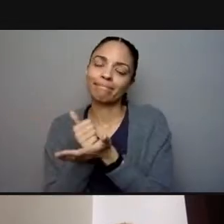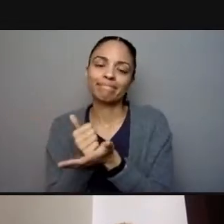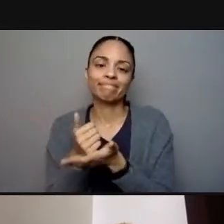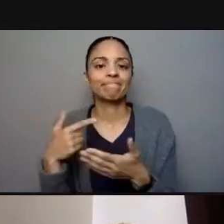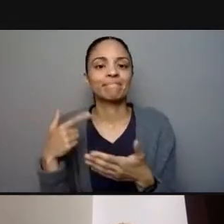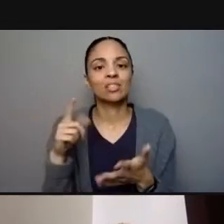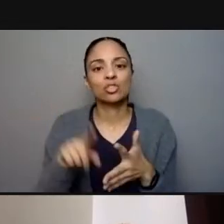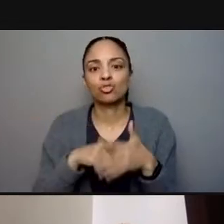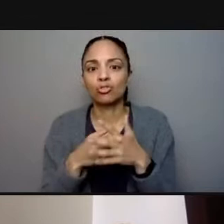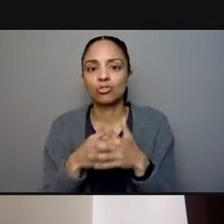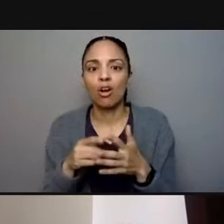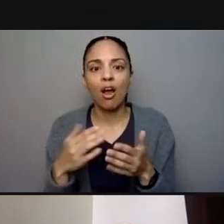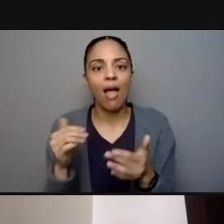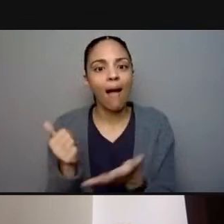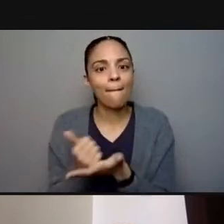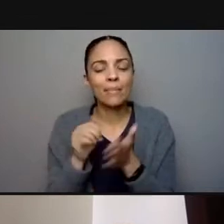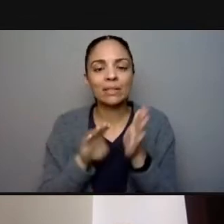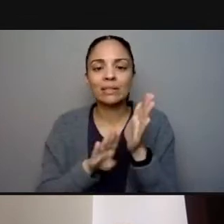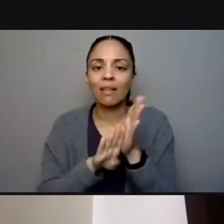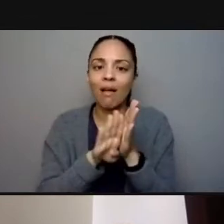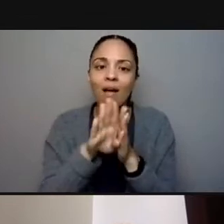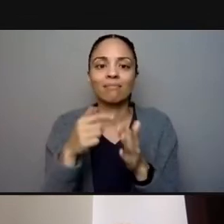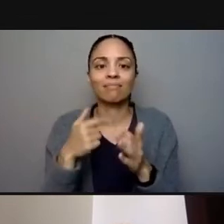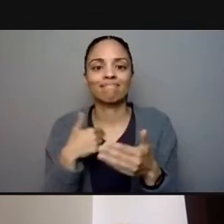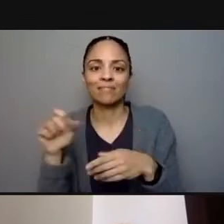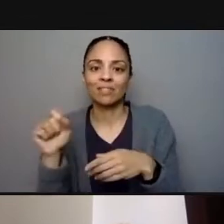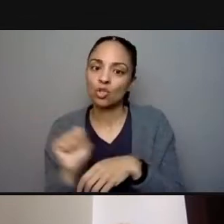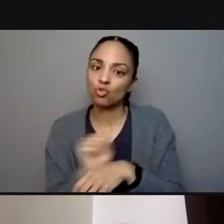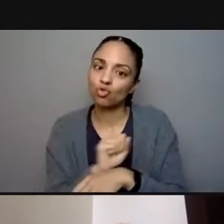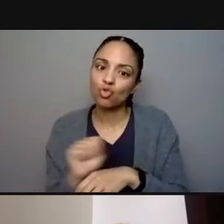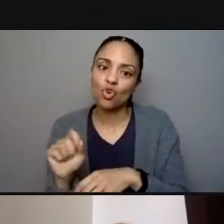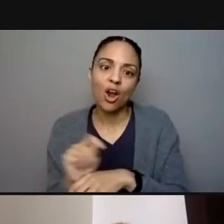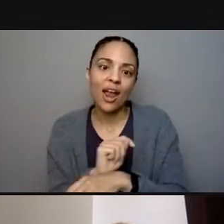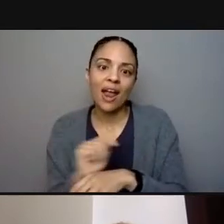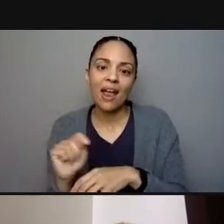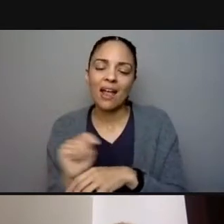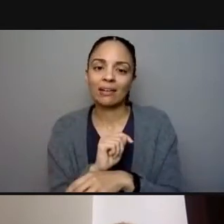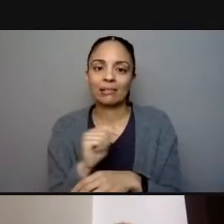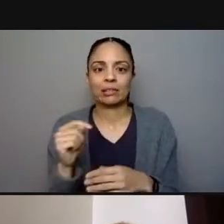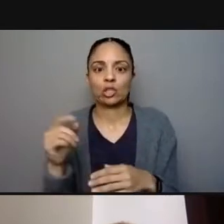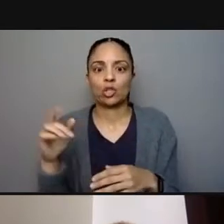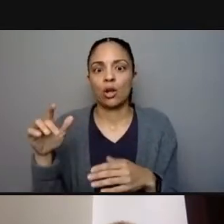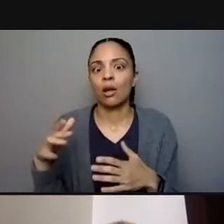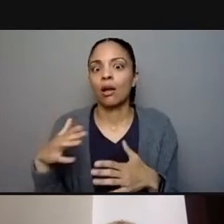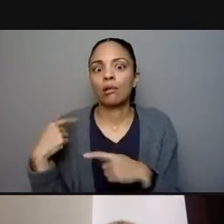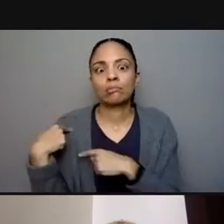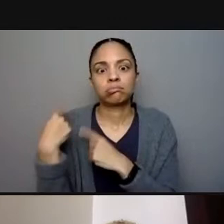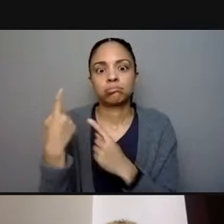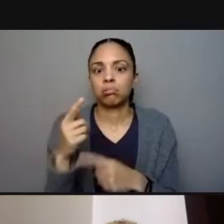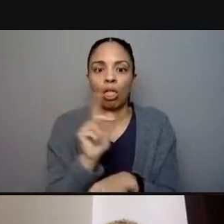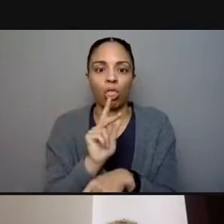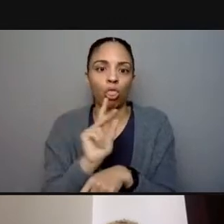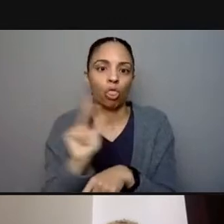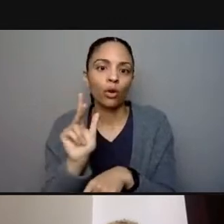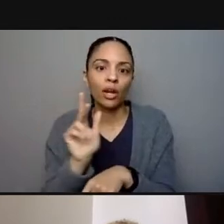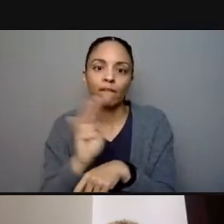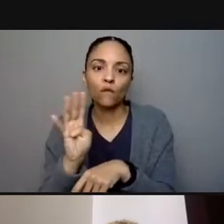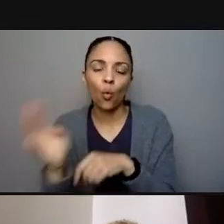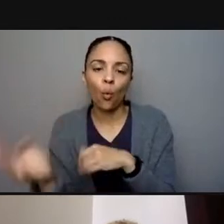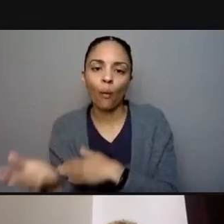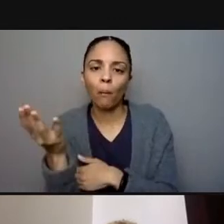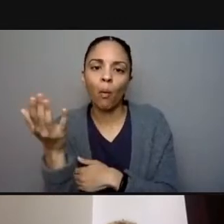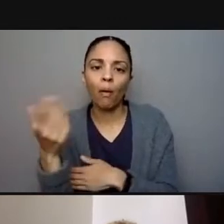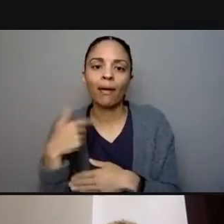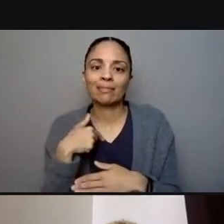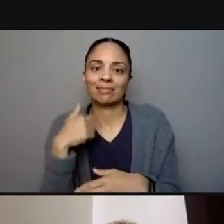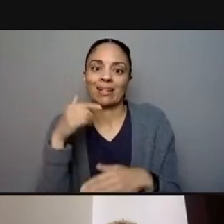me, training until 3 o'clock in the morning after I finished my paperwork at night. And then I go all the way back up to Harlem